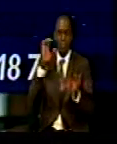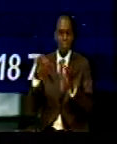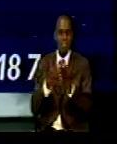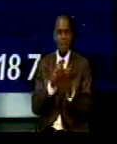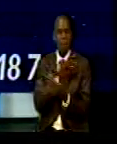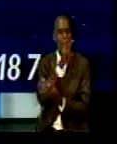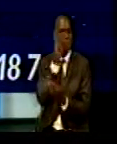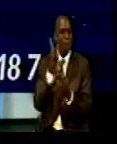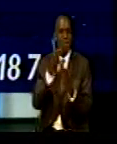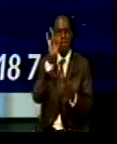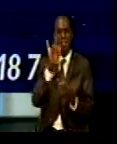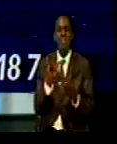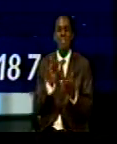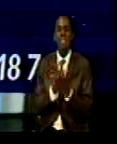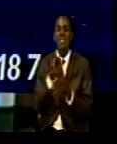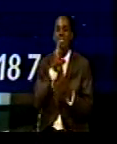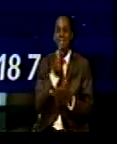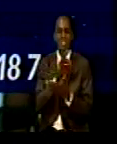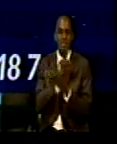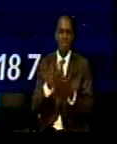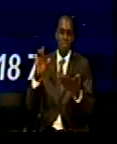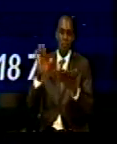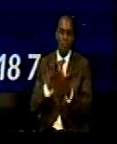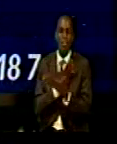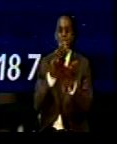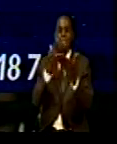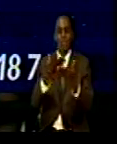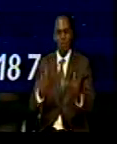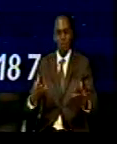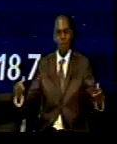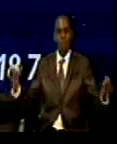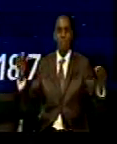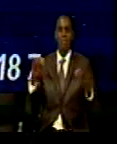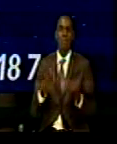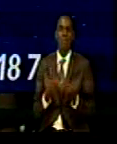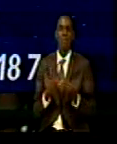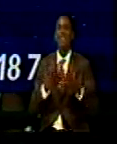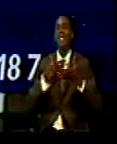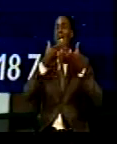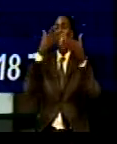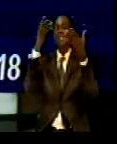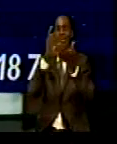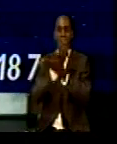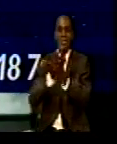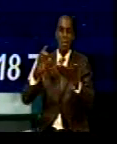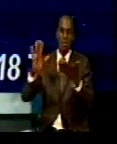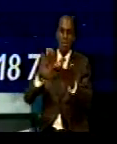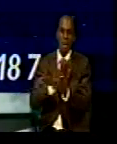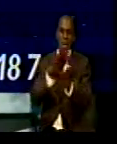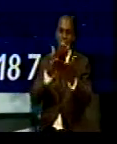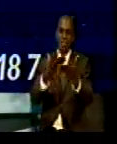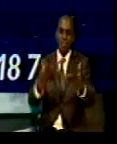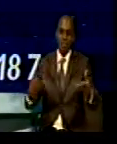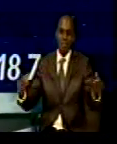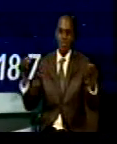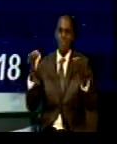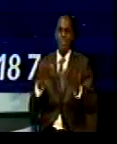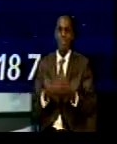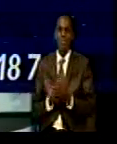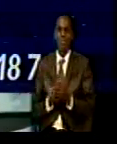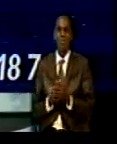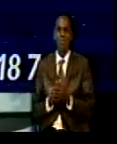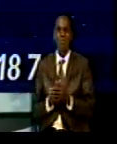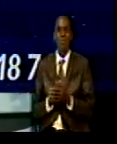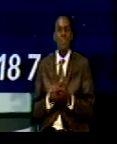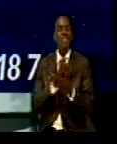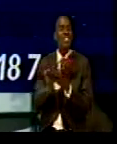That's divine solution. Divine. Everybody shout divine solution. Shout it louder,